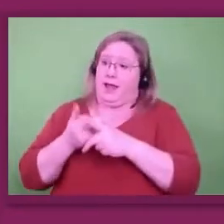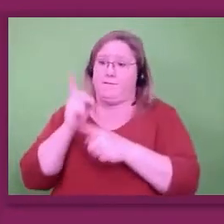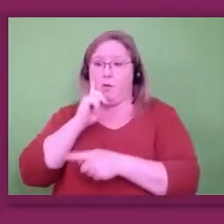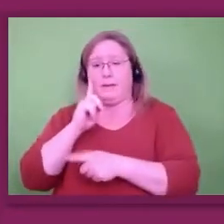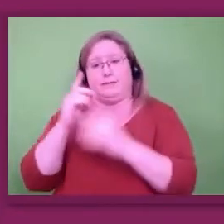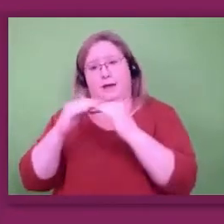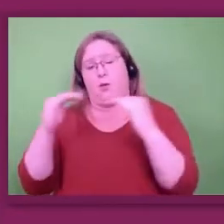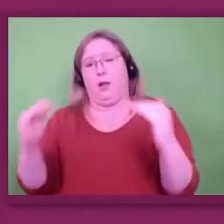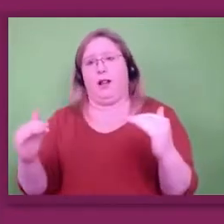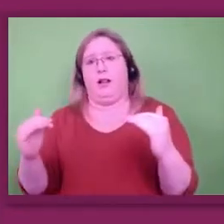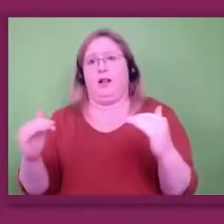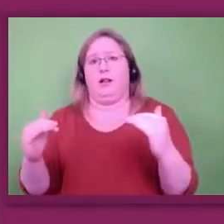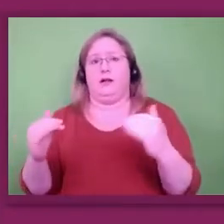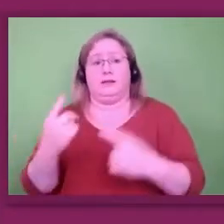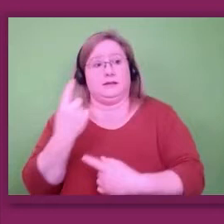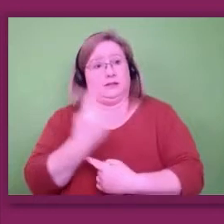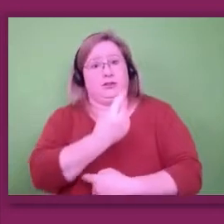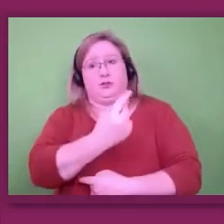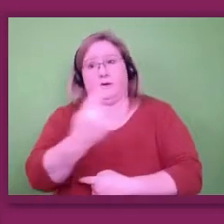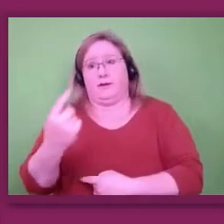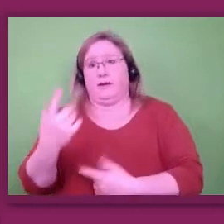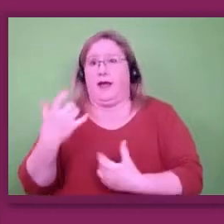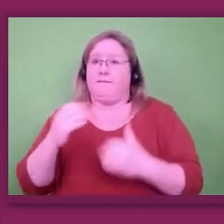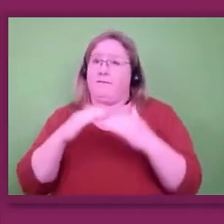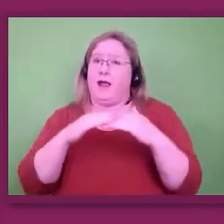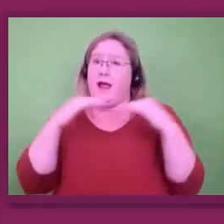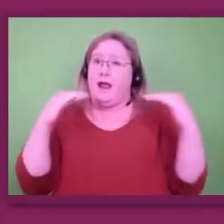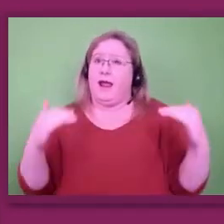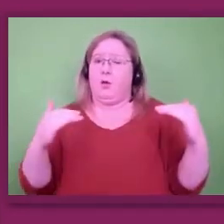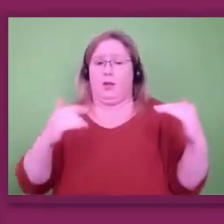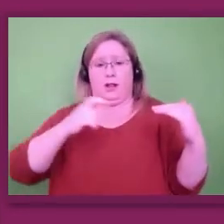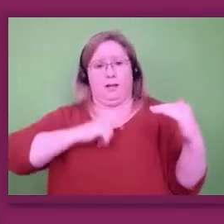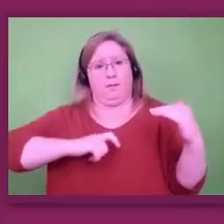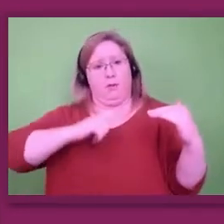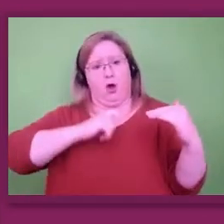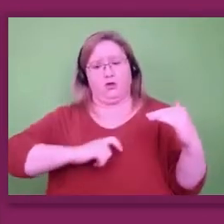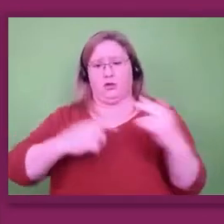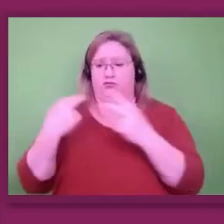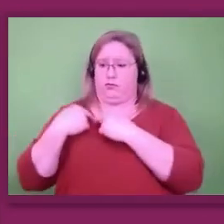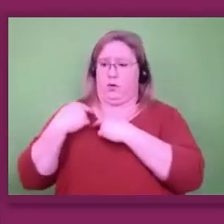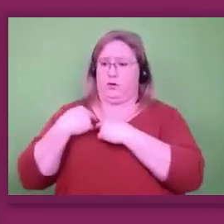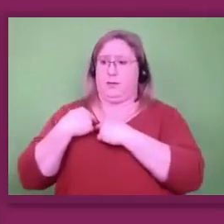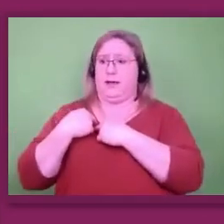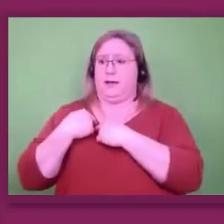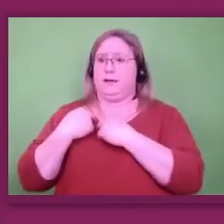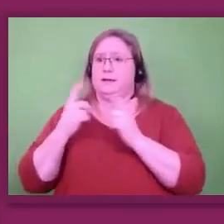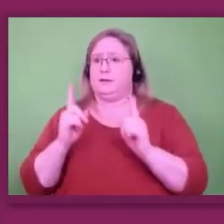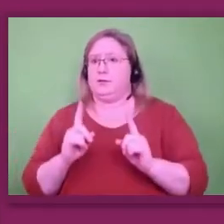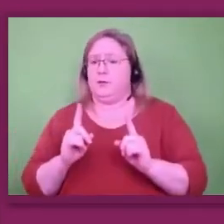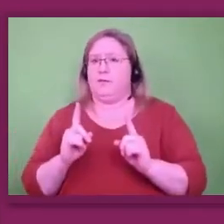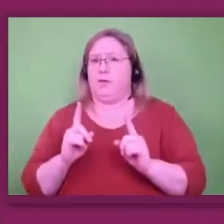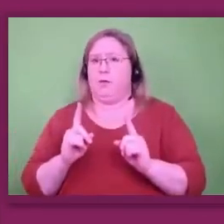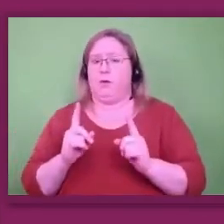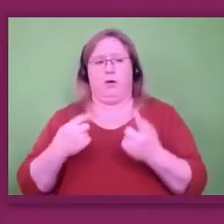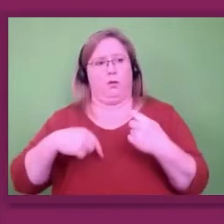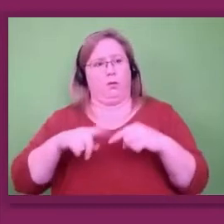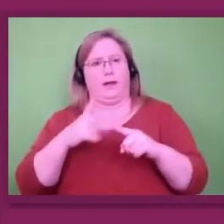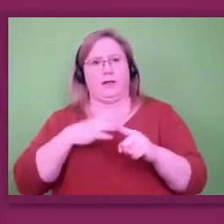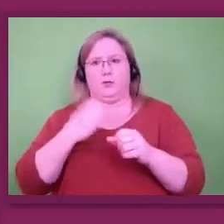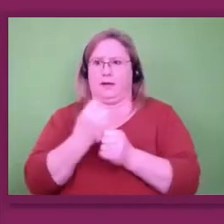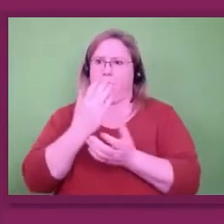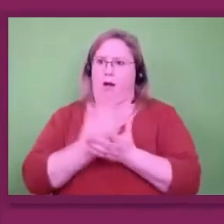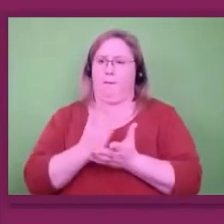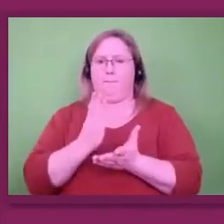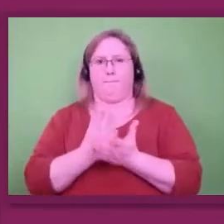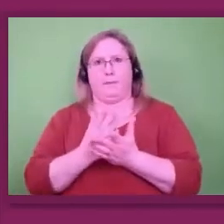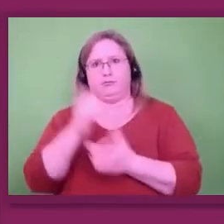and every one of us have an equal personal responsibility to get to the point where we have the knowledge and the